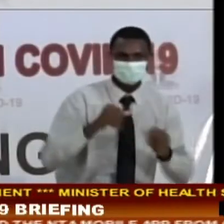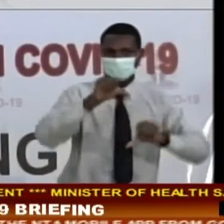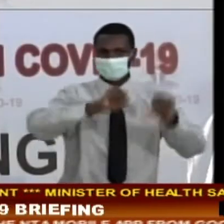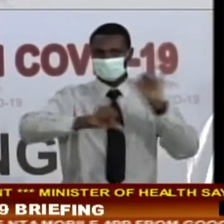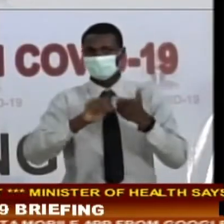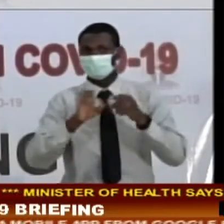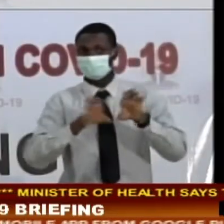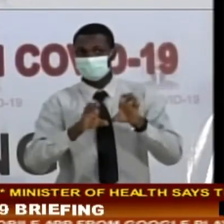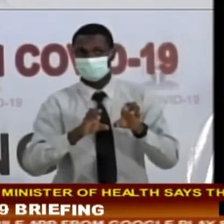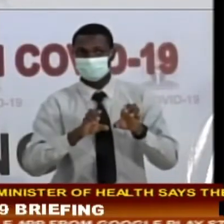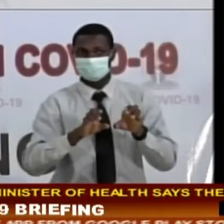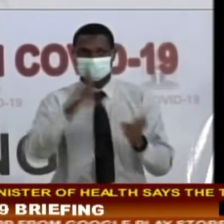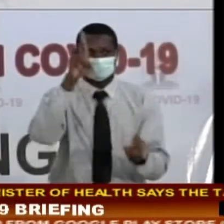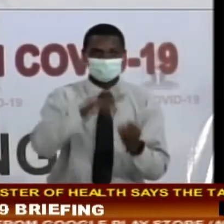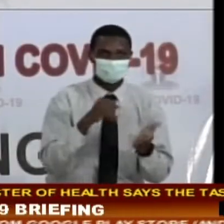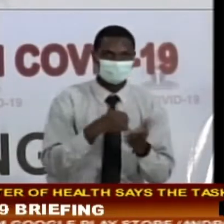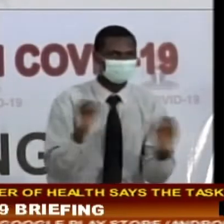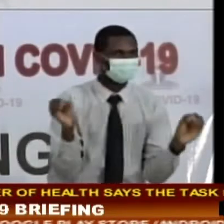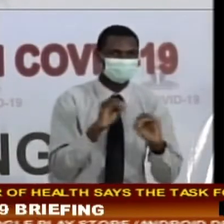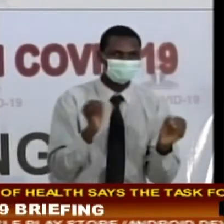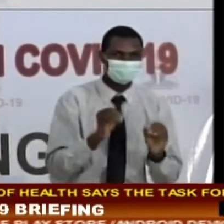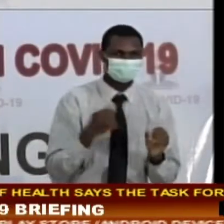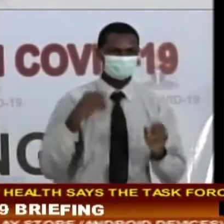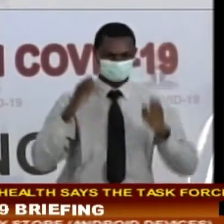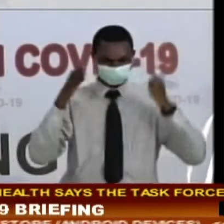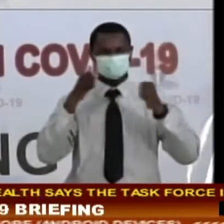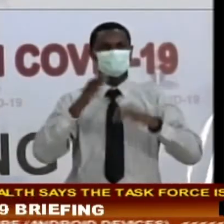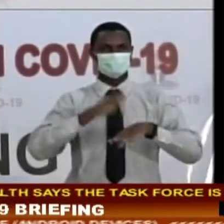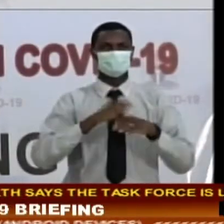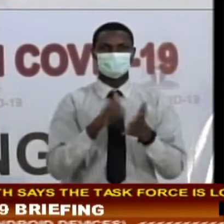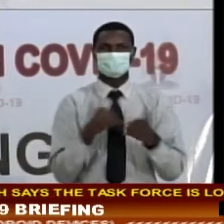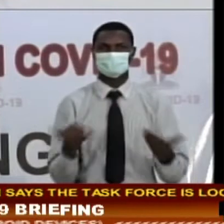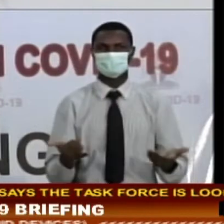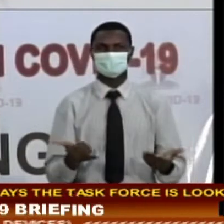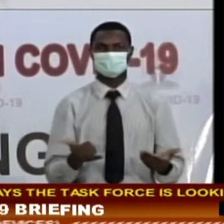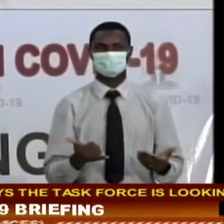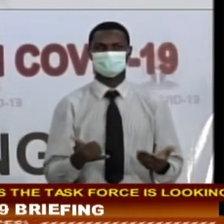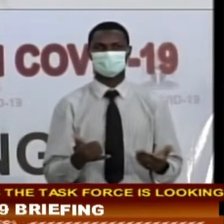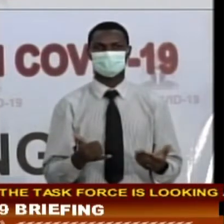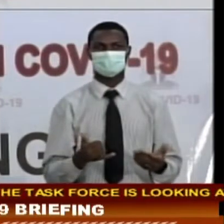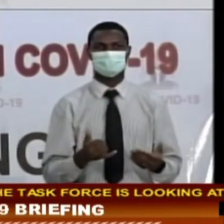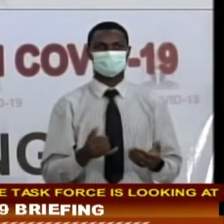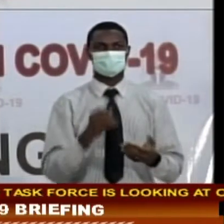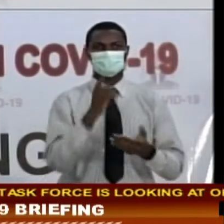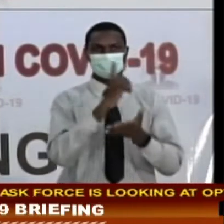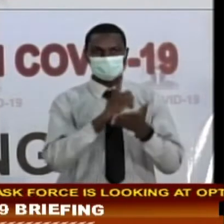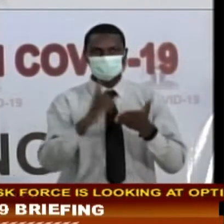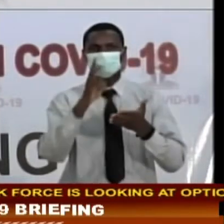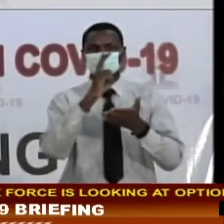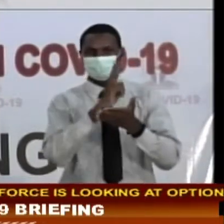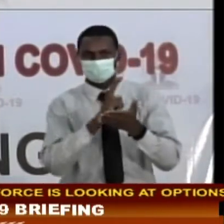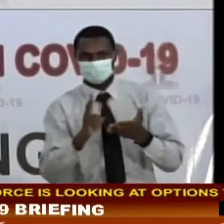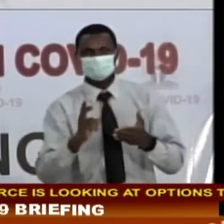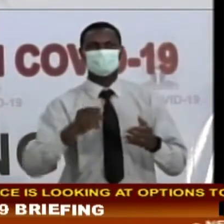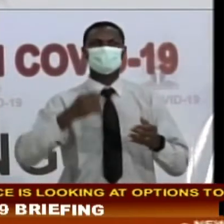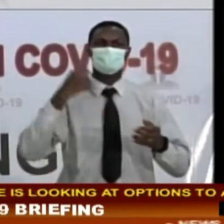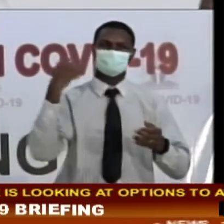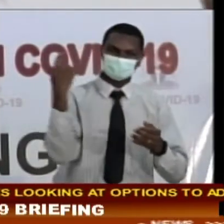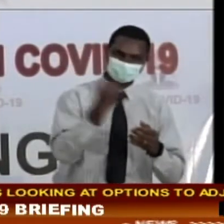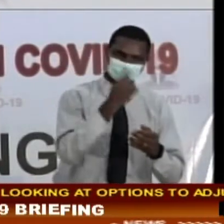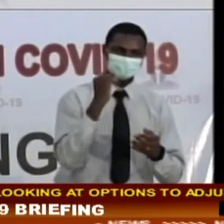do in the last one or more week I have consistently made this appeal